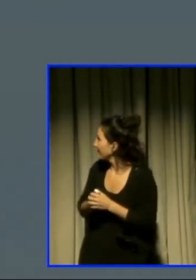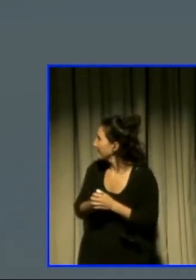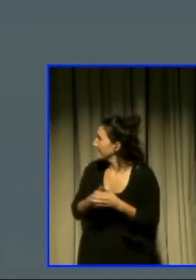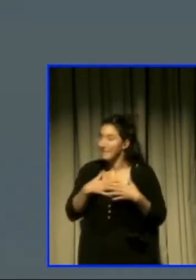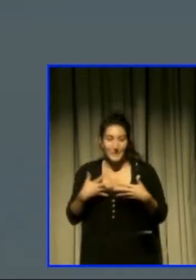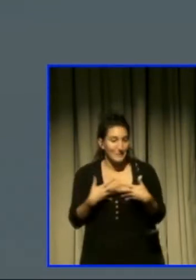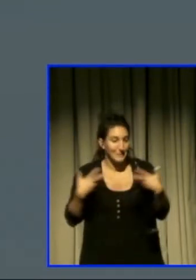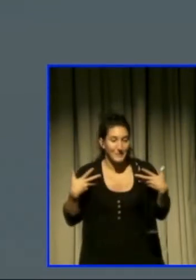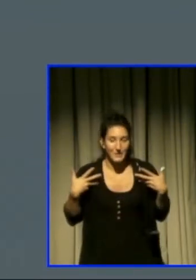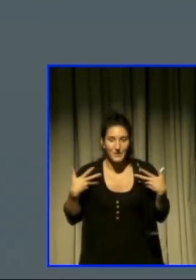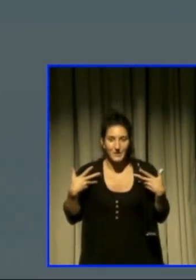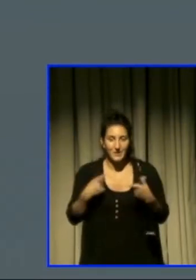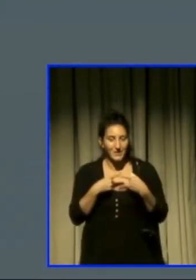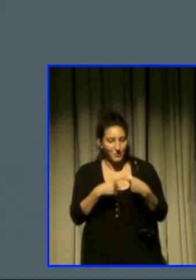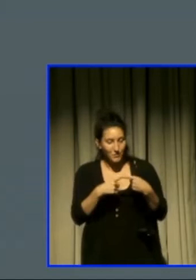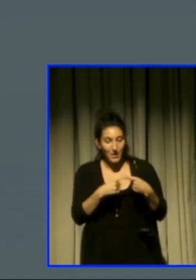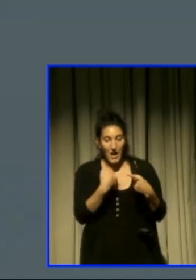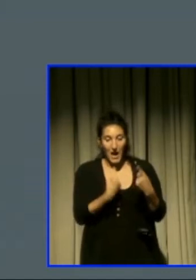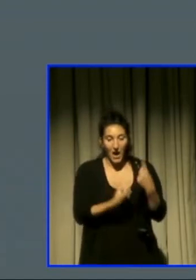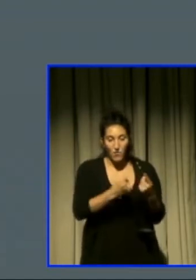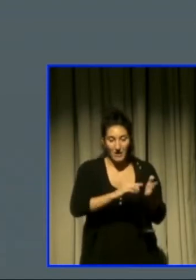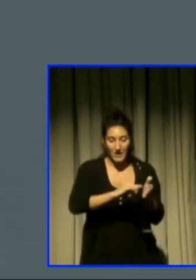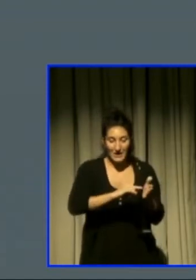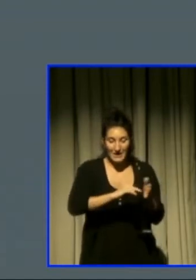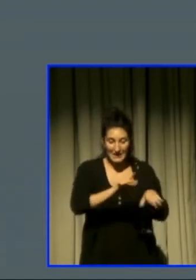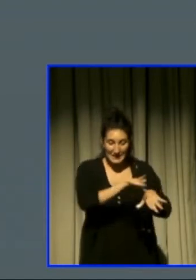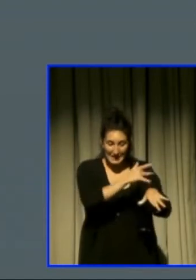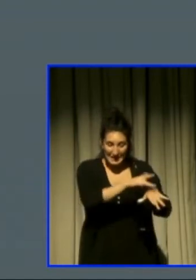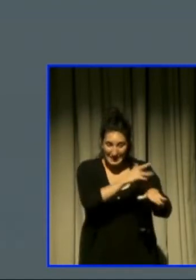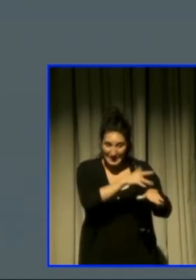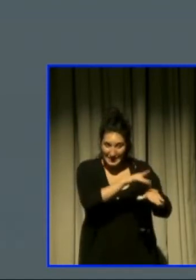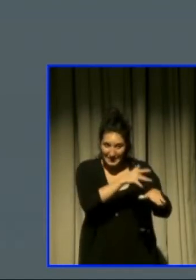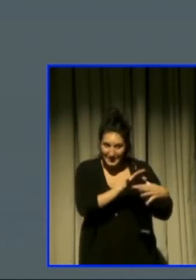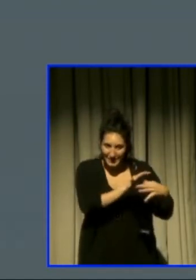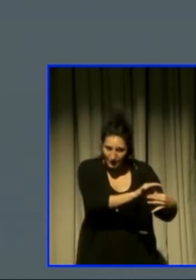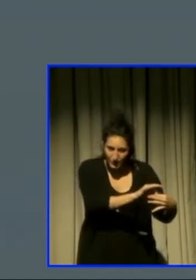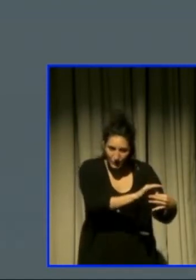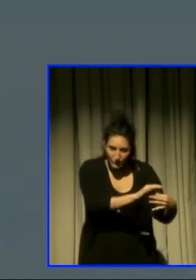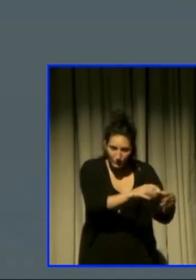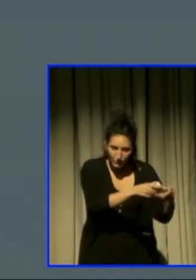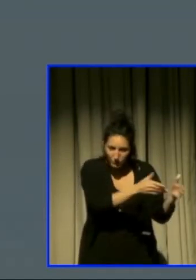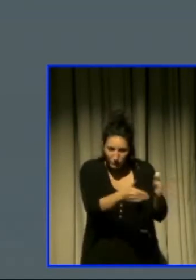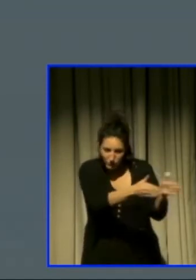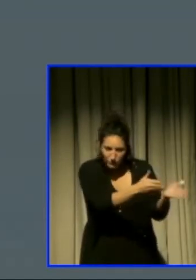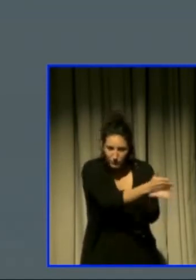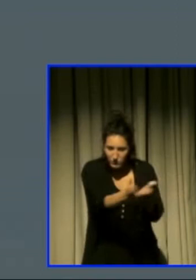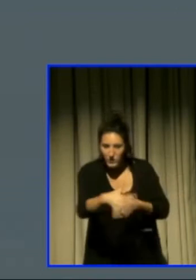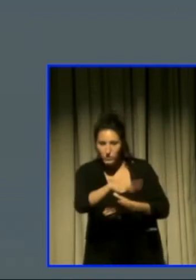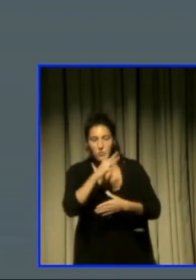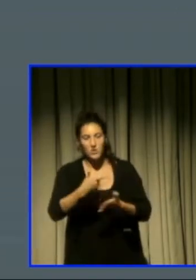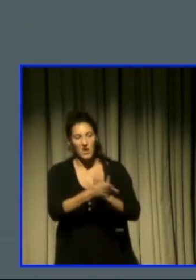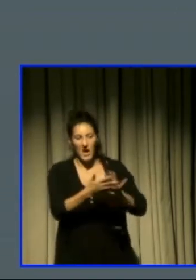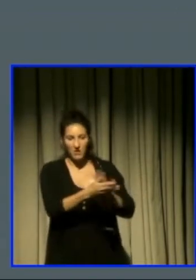trends with you today, and particularly why we're talking about trend acceleration, how much things have really shifted